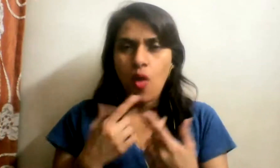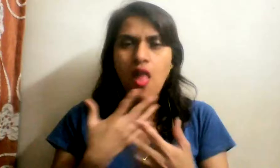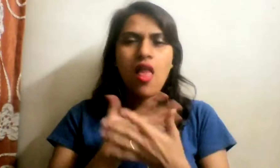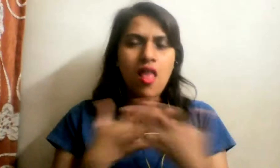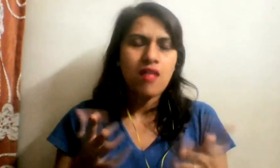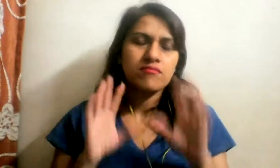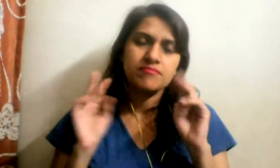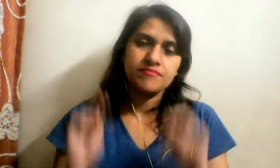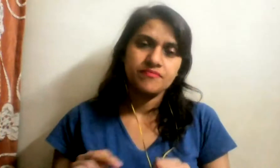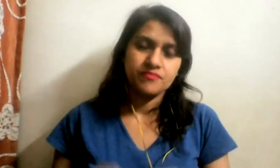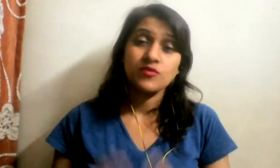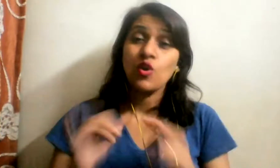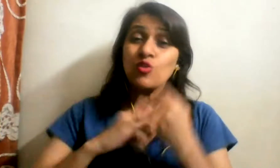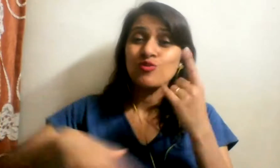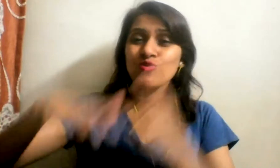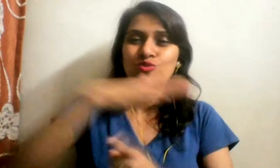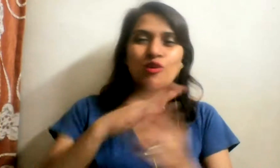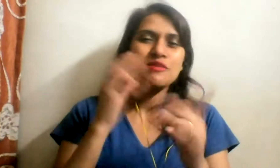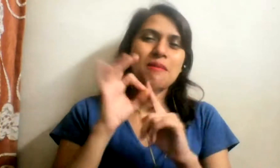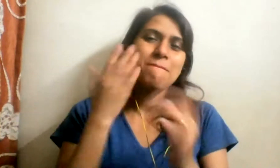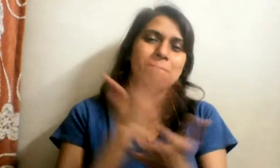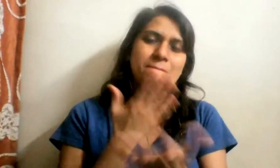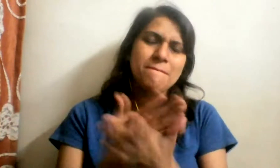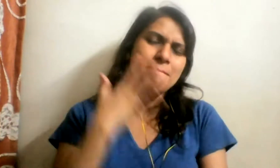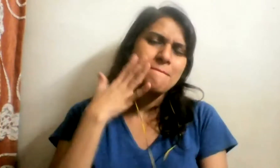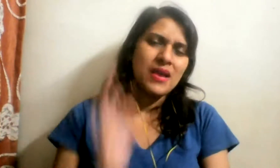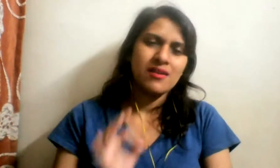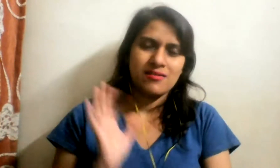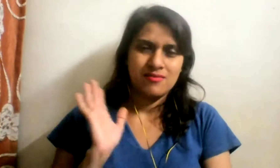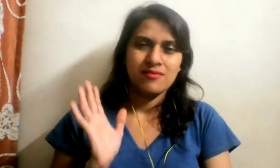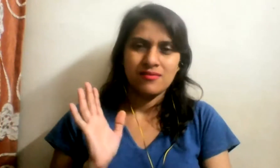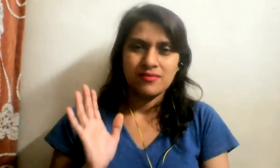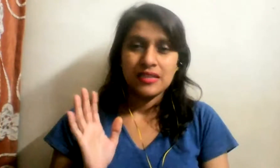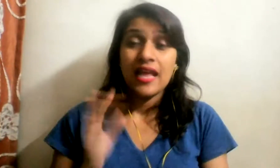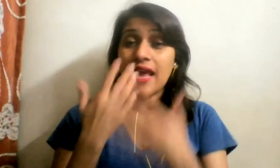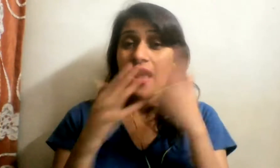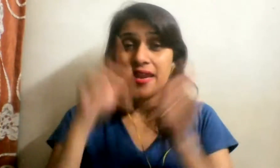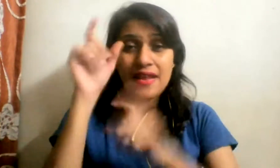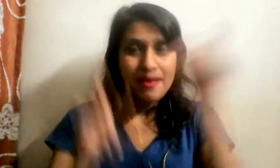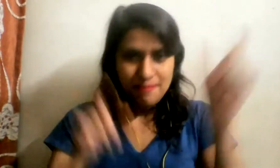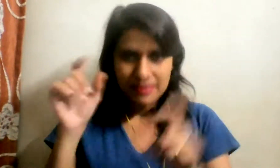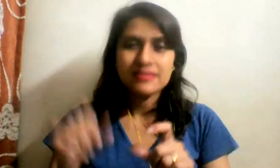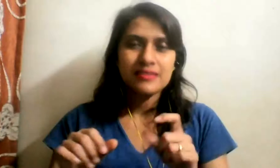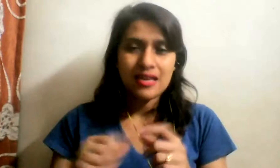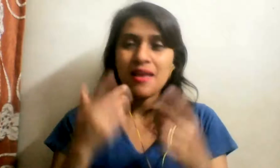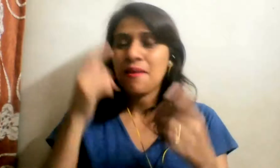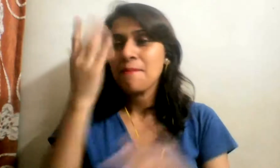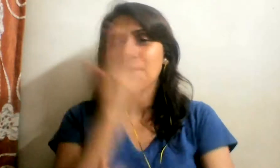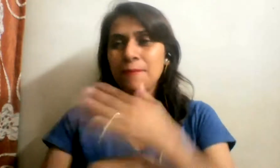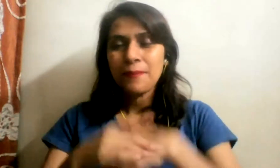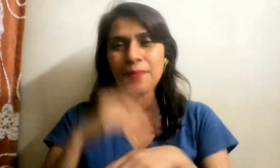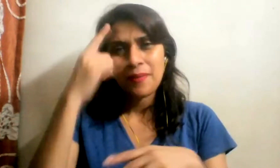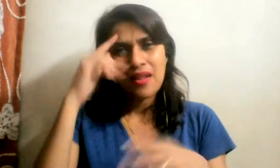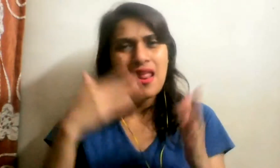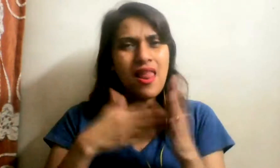social participation of all persons with disabilities. And for any people, any person with a mental health issue, then